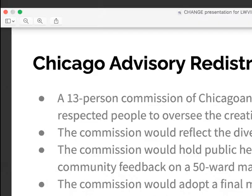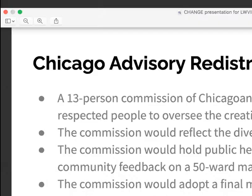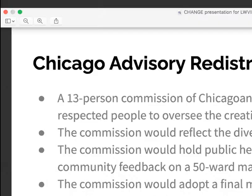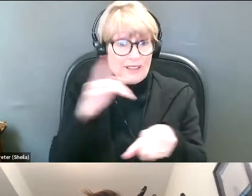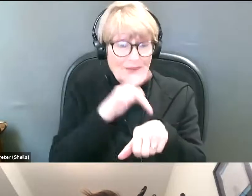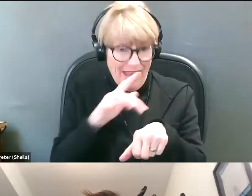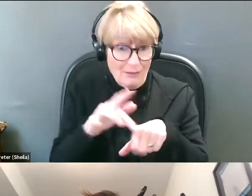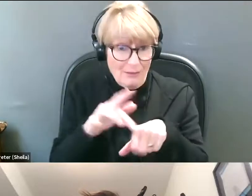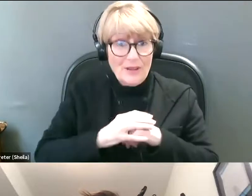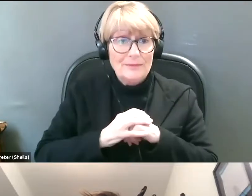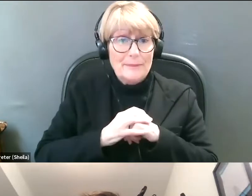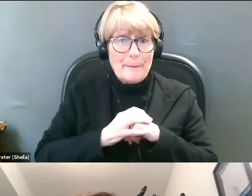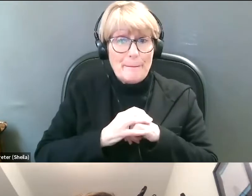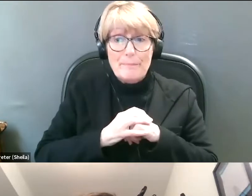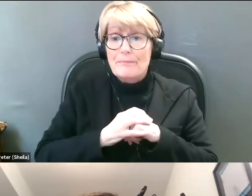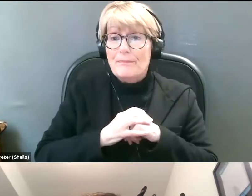available.